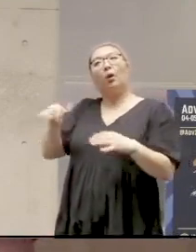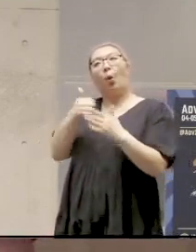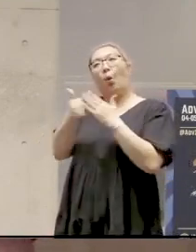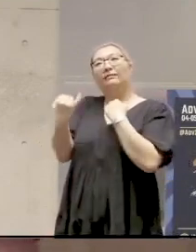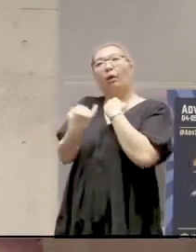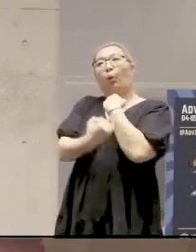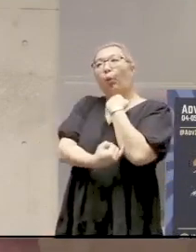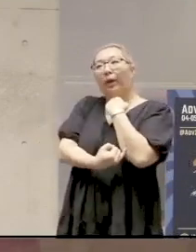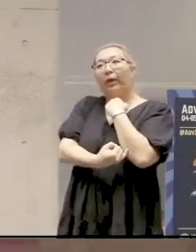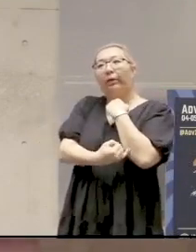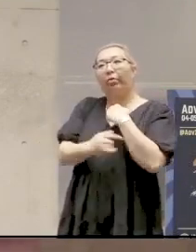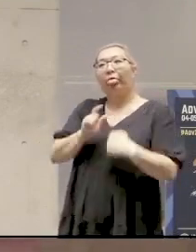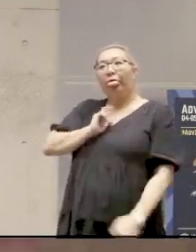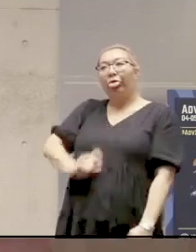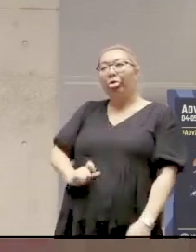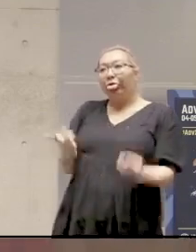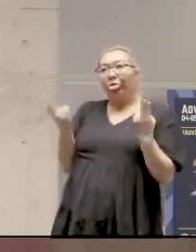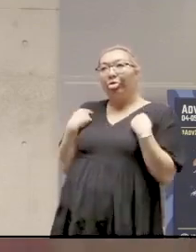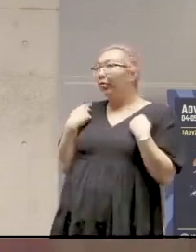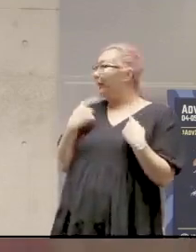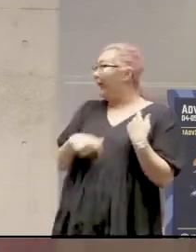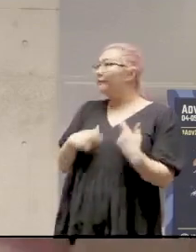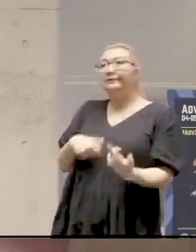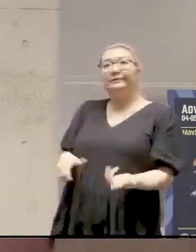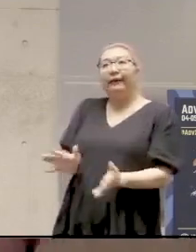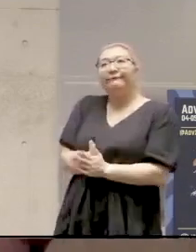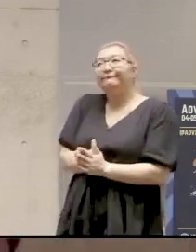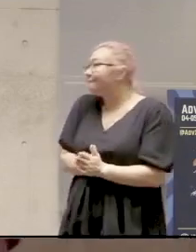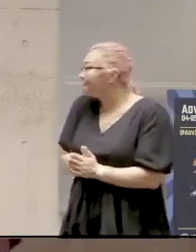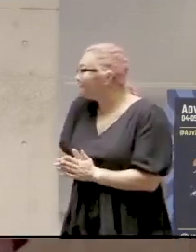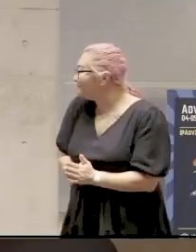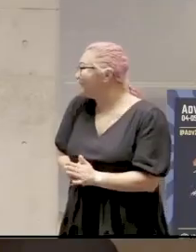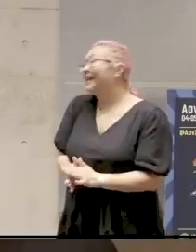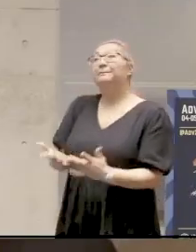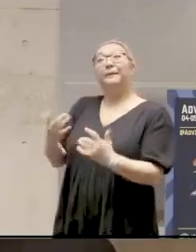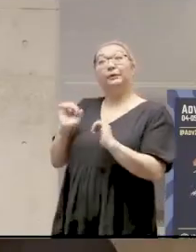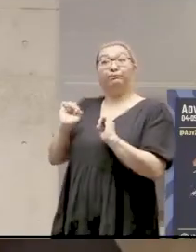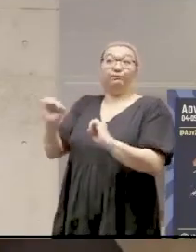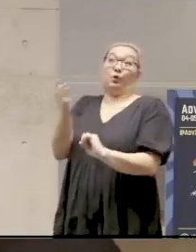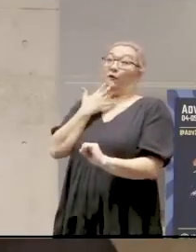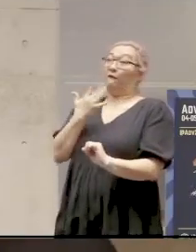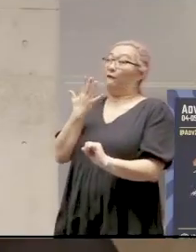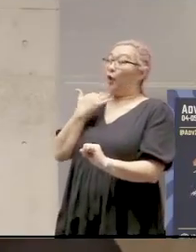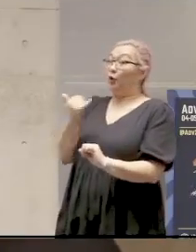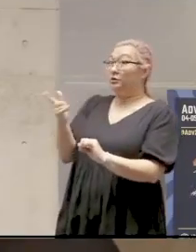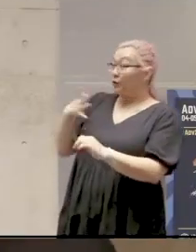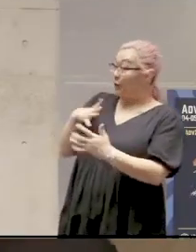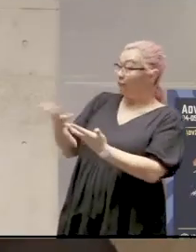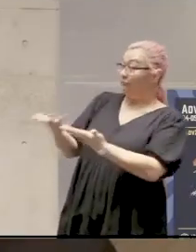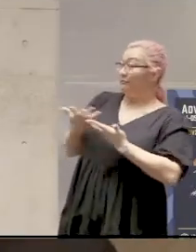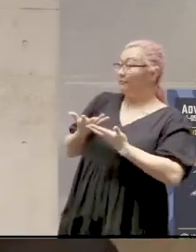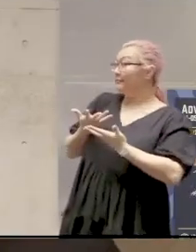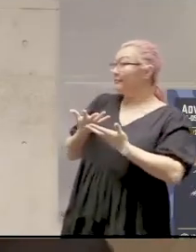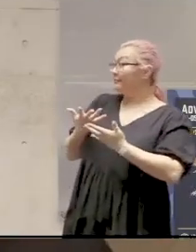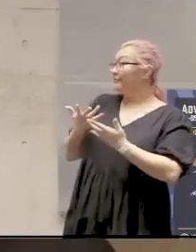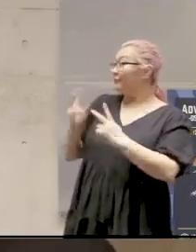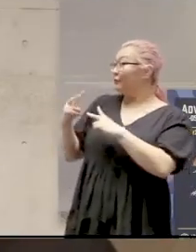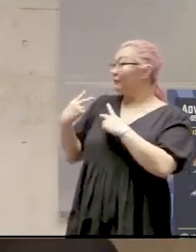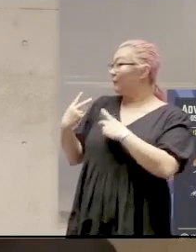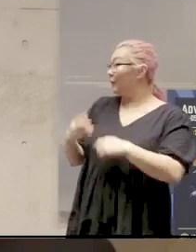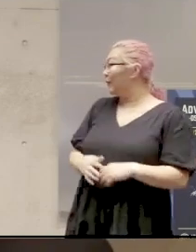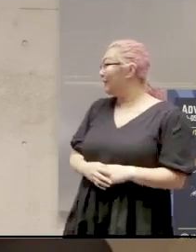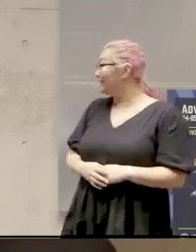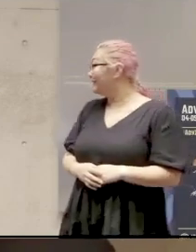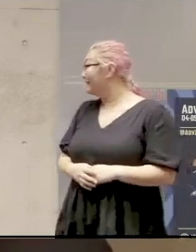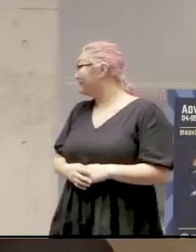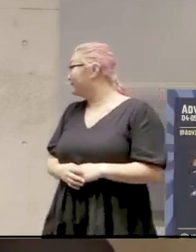it. So the president. If it's not too painful, would you like to share a bad review? Yeah, I'd love to, but it's in a different